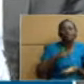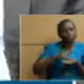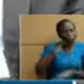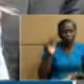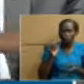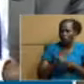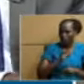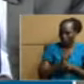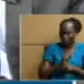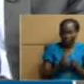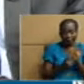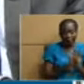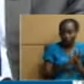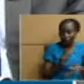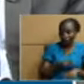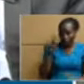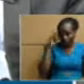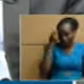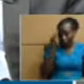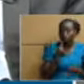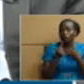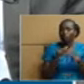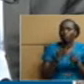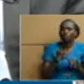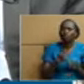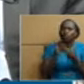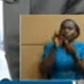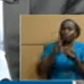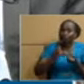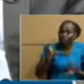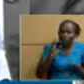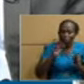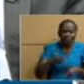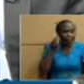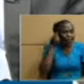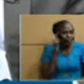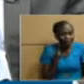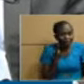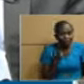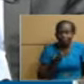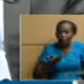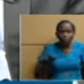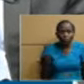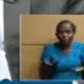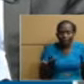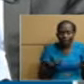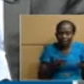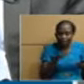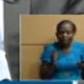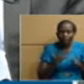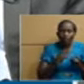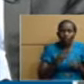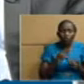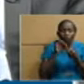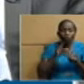when the government is talking about the special grant, we need to understand where these special grants came